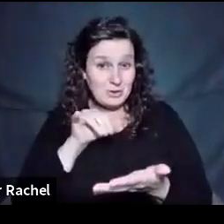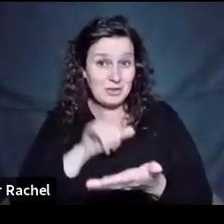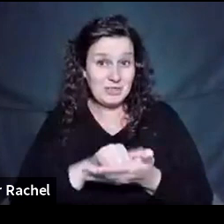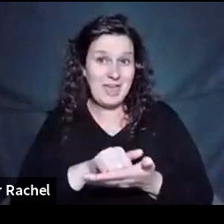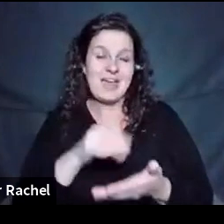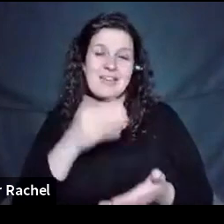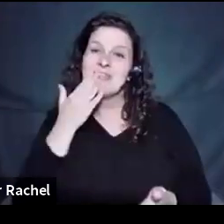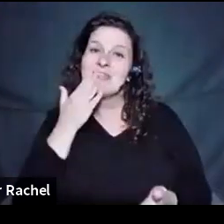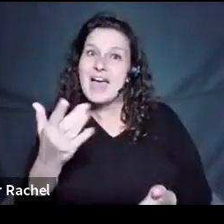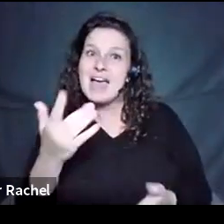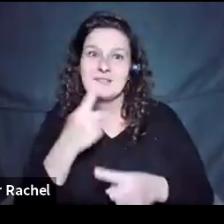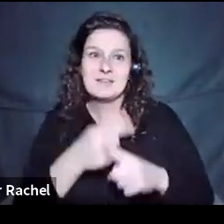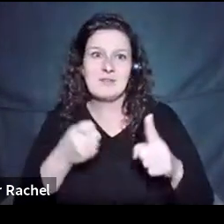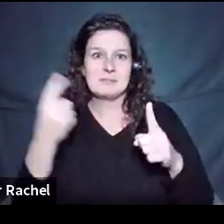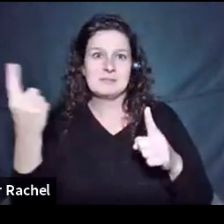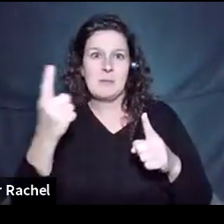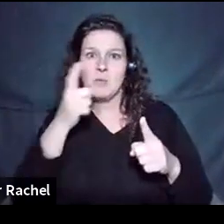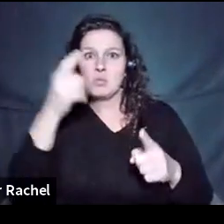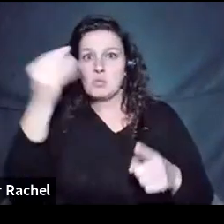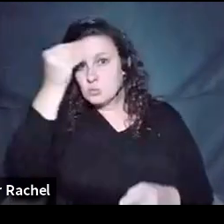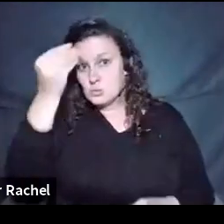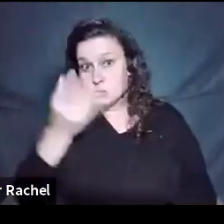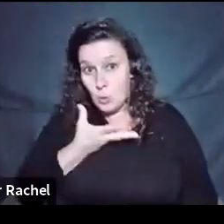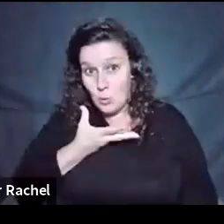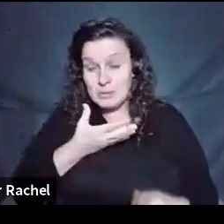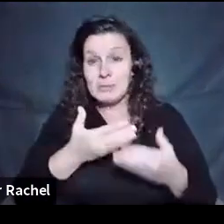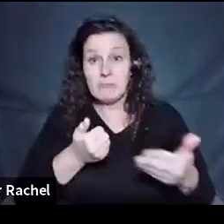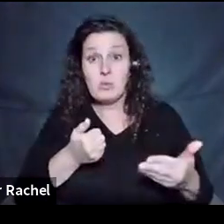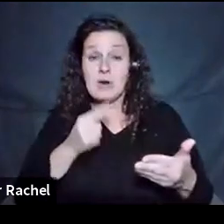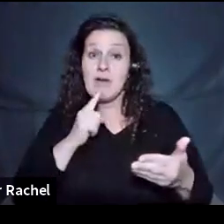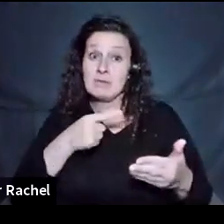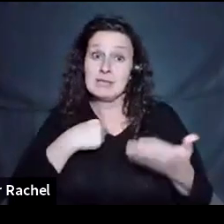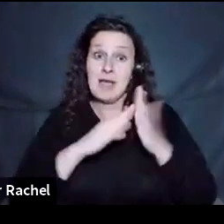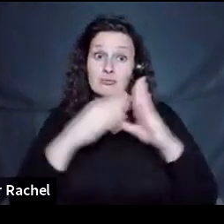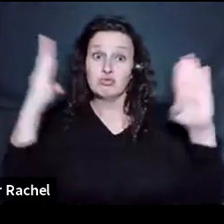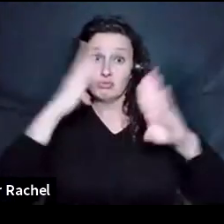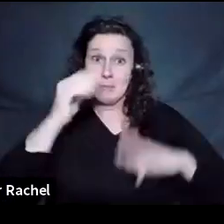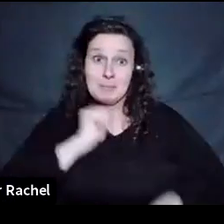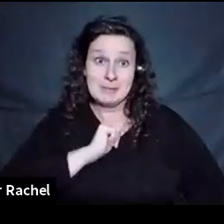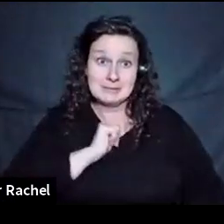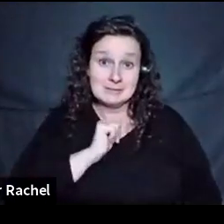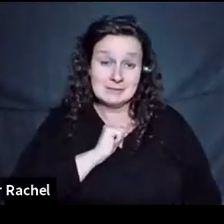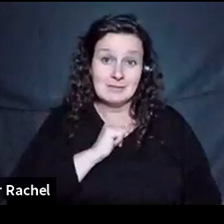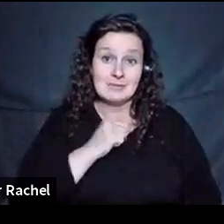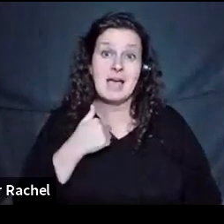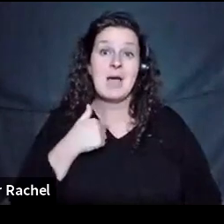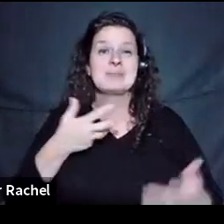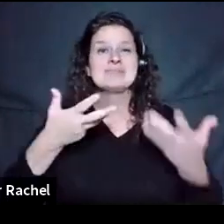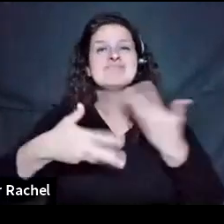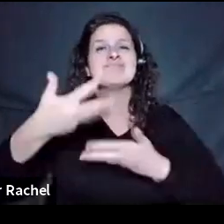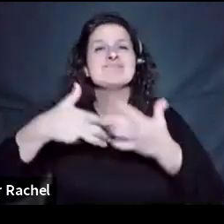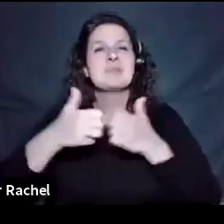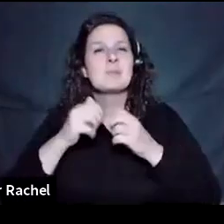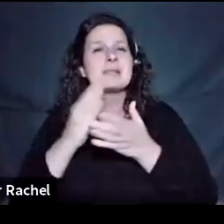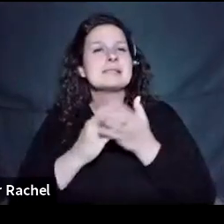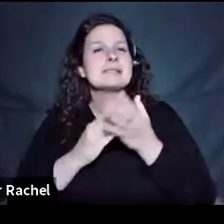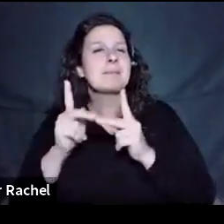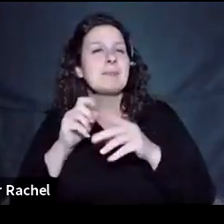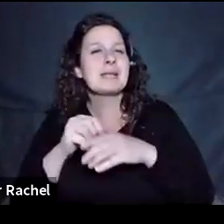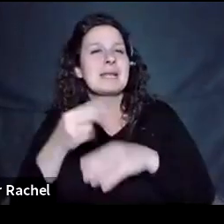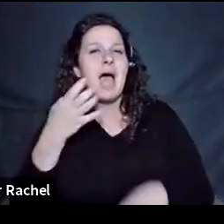thankfully from somebody who told me before I got myself into trouble. I was hanging out with some folks in a hot